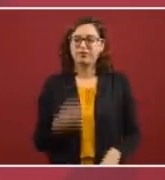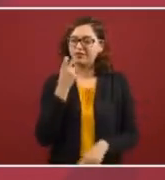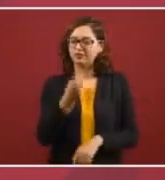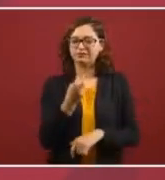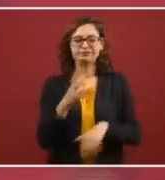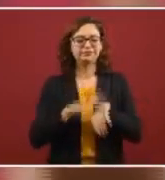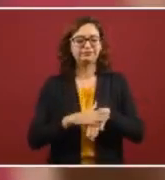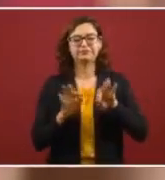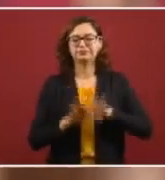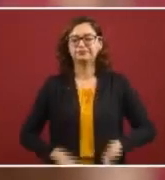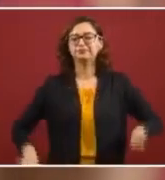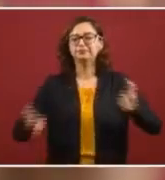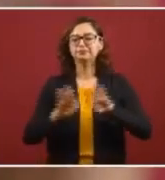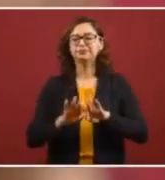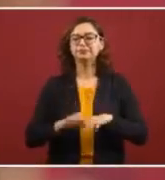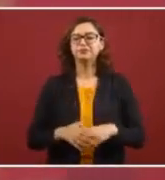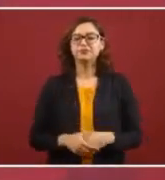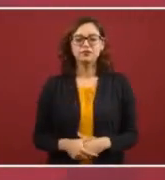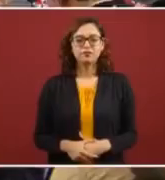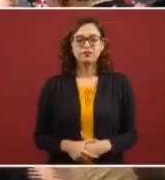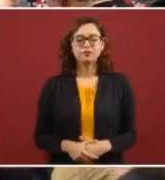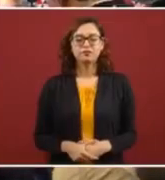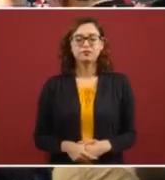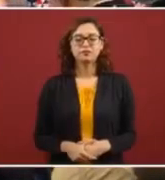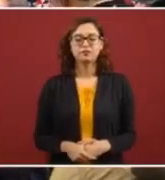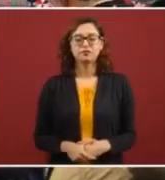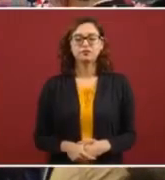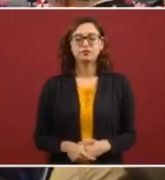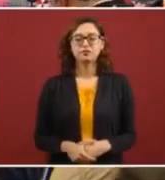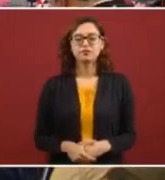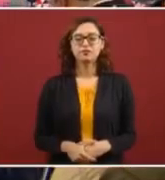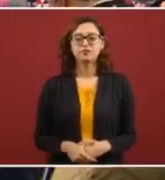That is what's most important.